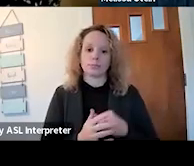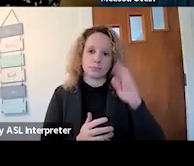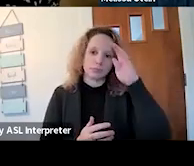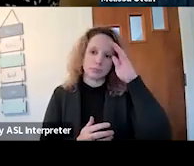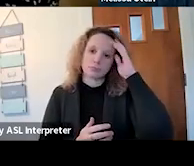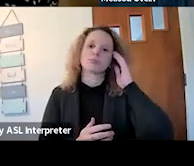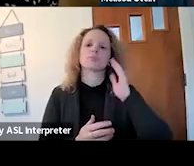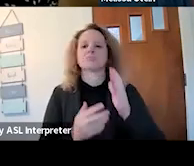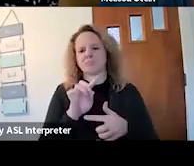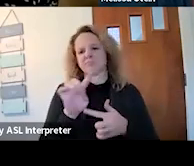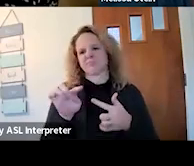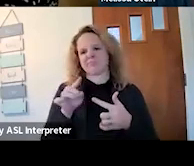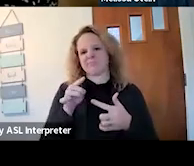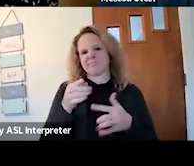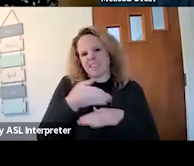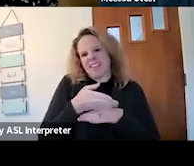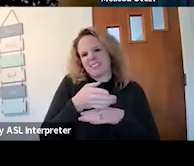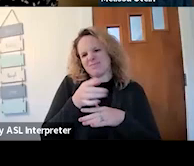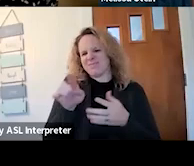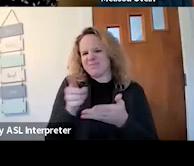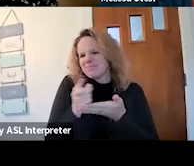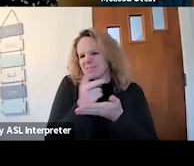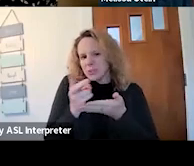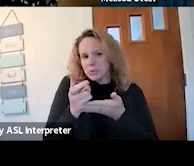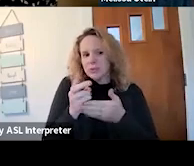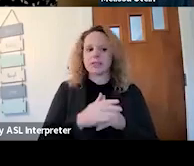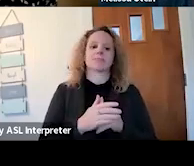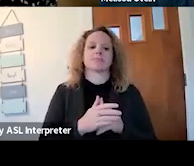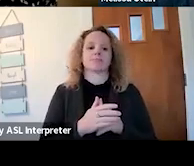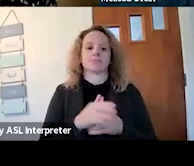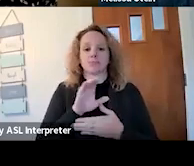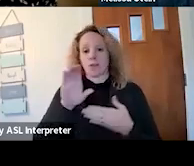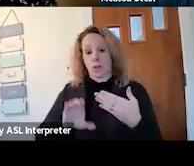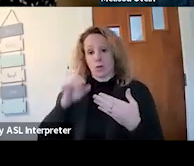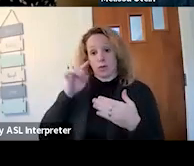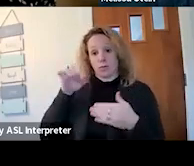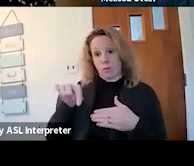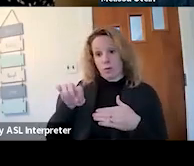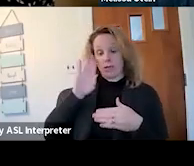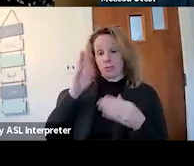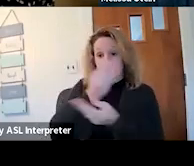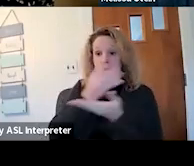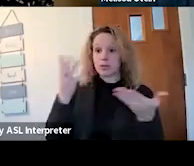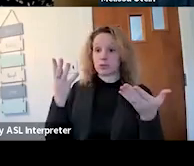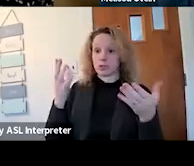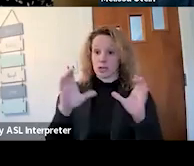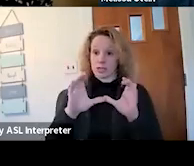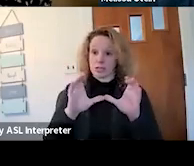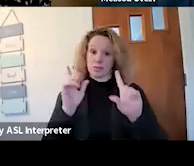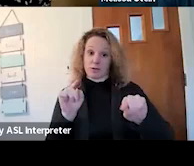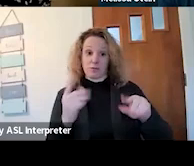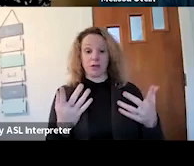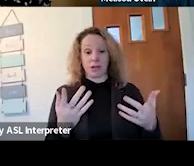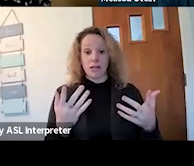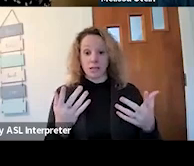registrants in the coming weeks. At the conclusion of this event, we will share a certificate of attendance